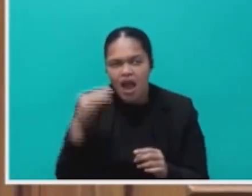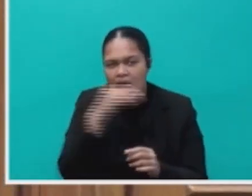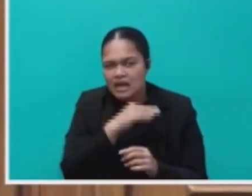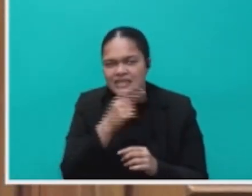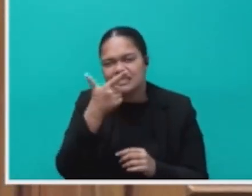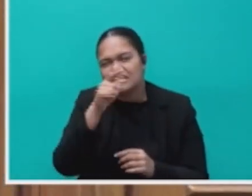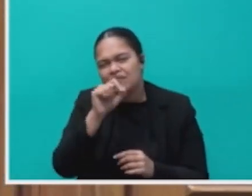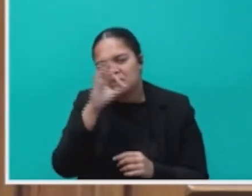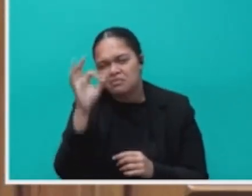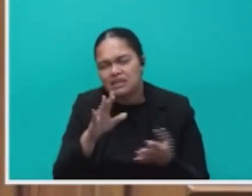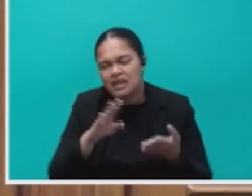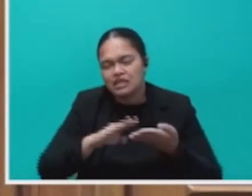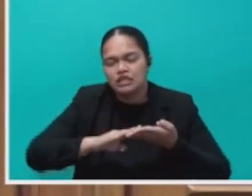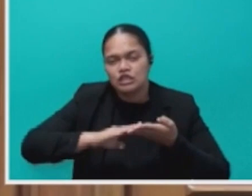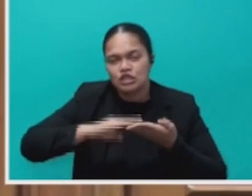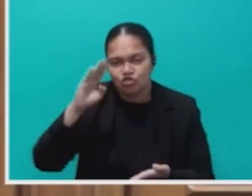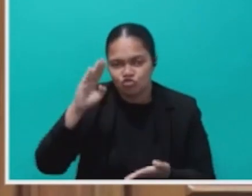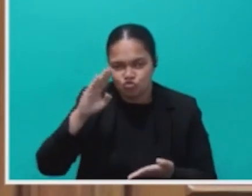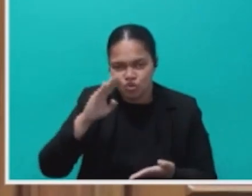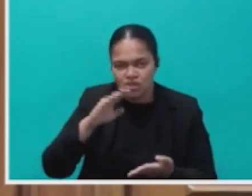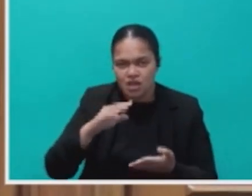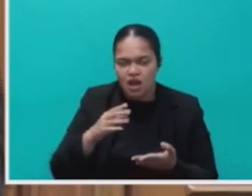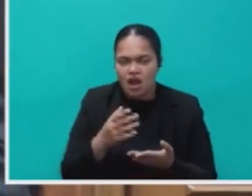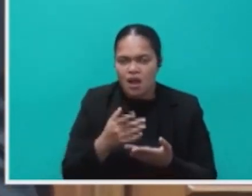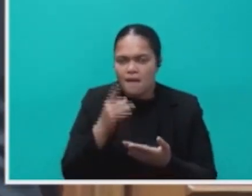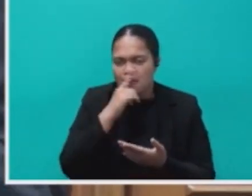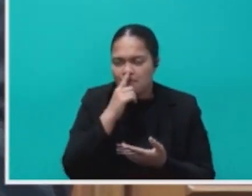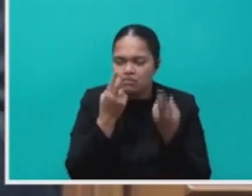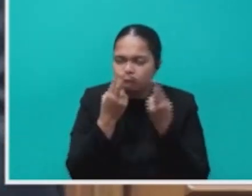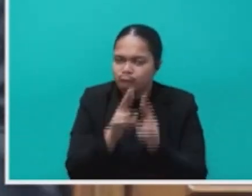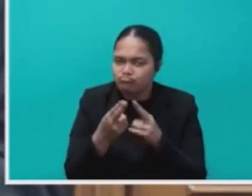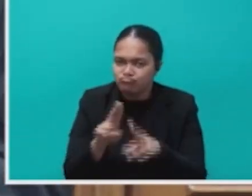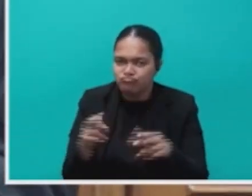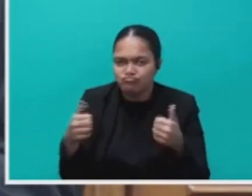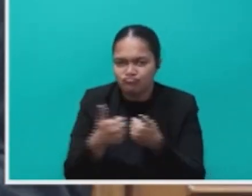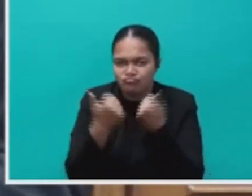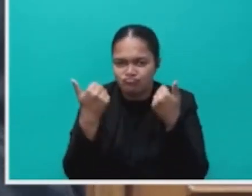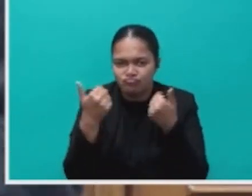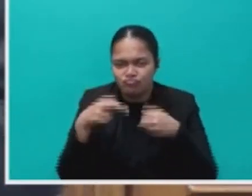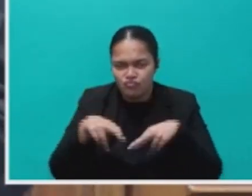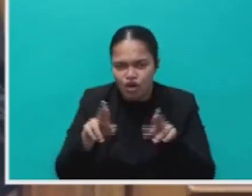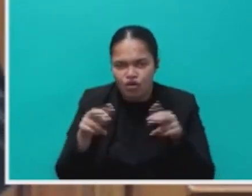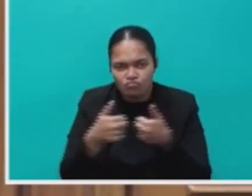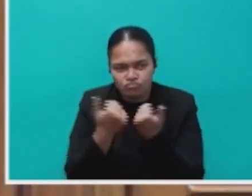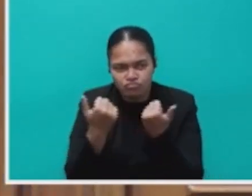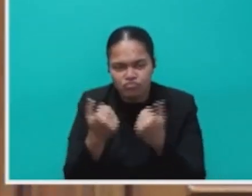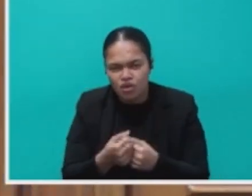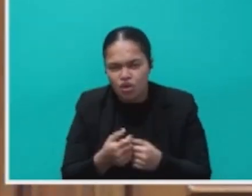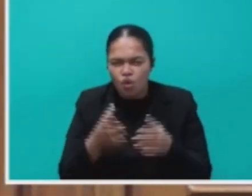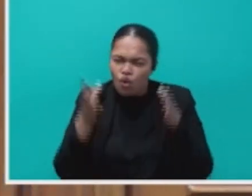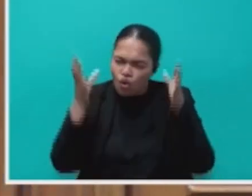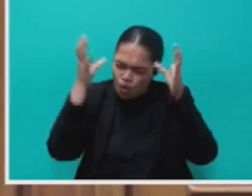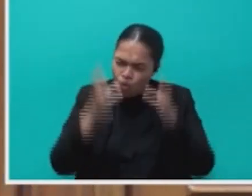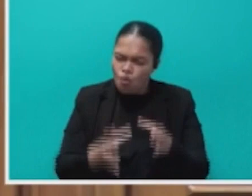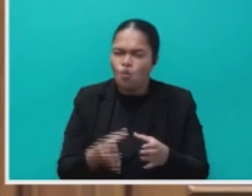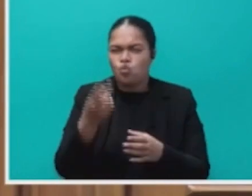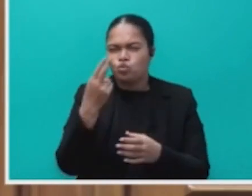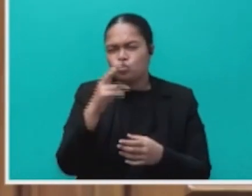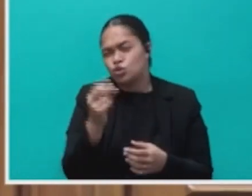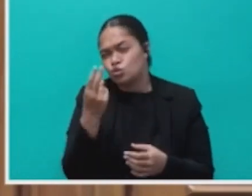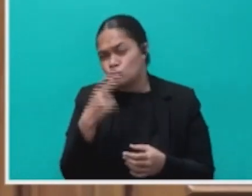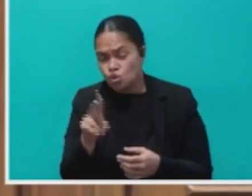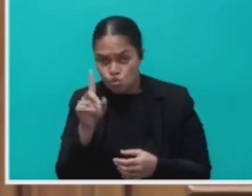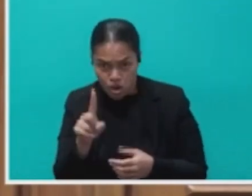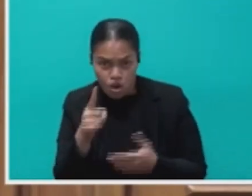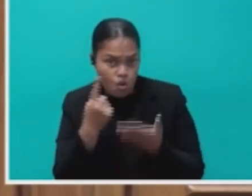170% increase on the number of deaths. Mr. Speaker, for the whole of 2021,